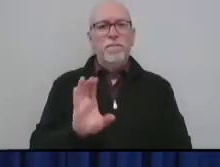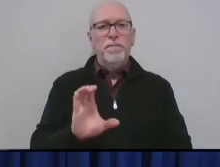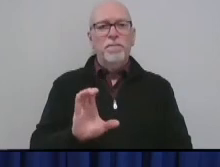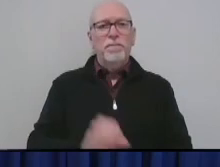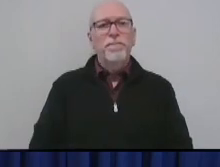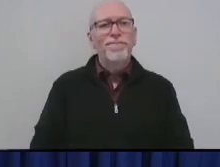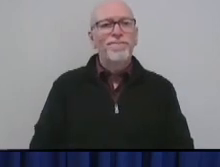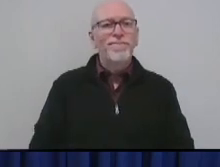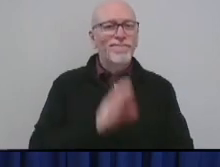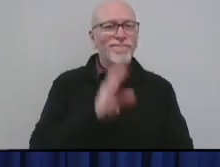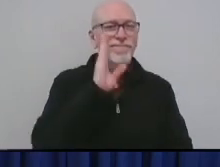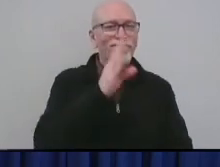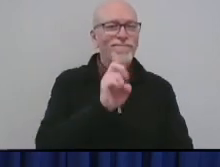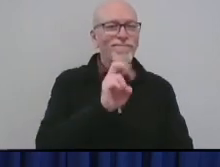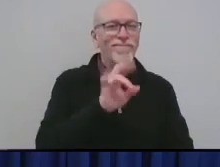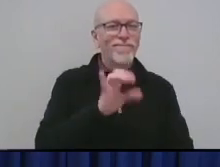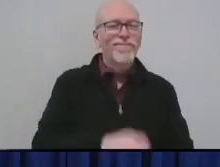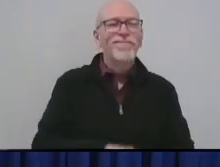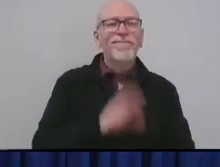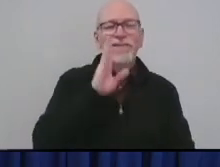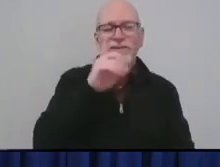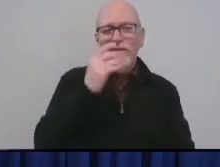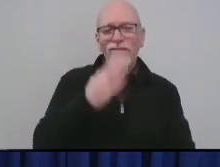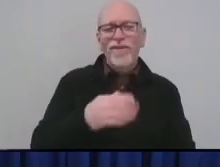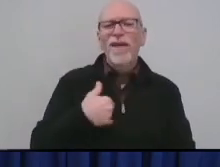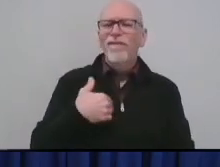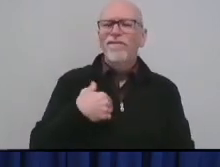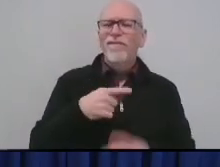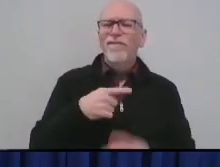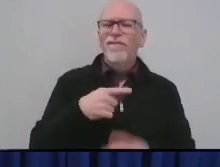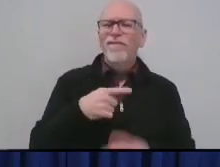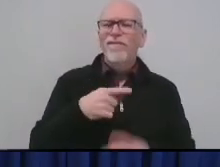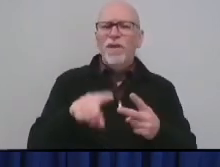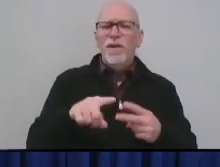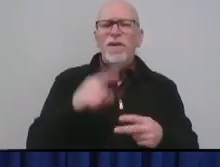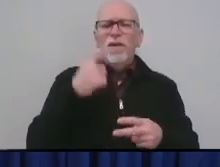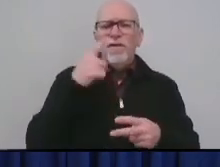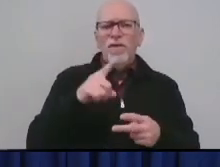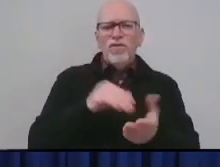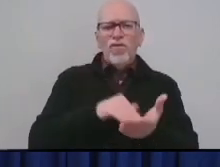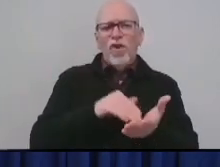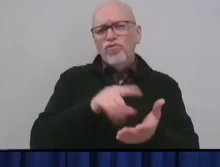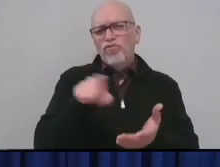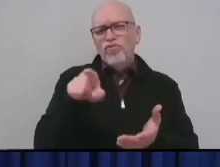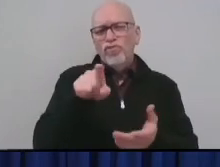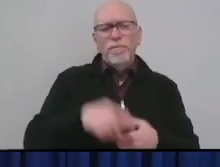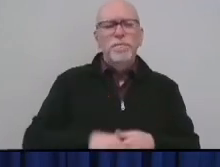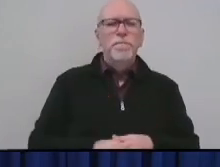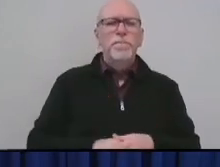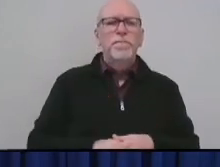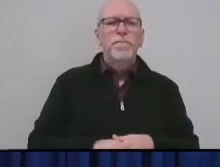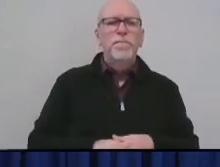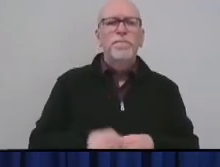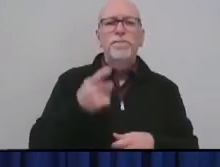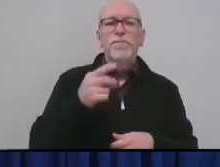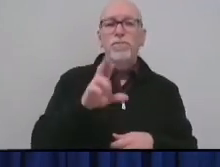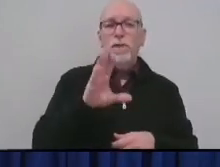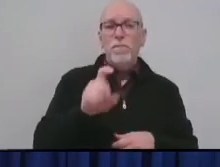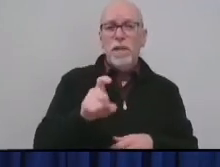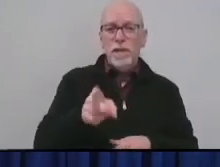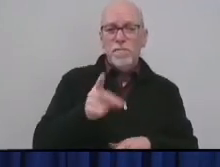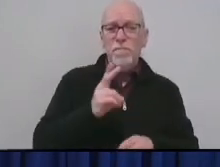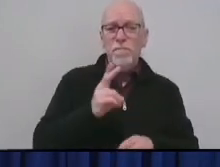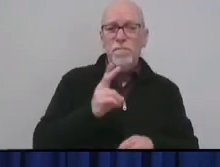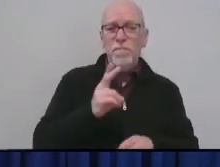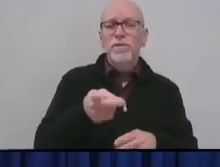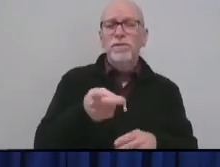Good afternoon, Governor. I have a couple of questions for the doctors in the house. Dr. Box, you referenced some clinics